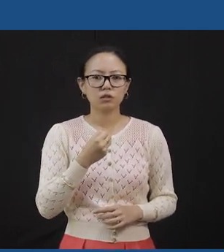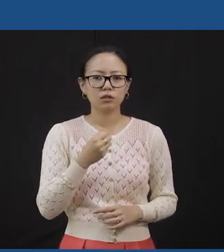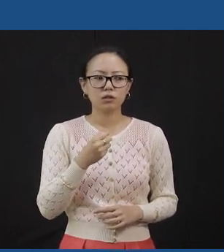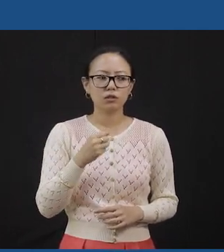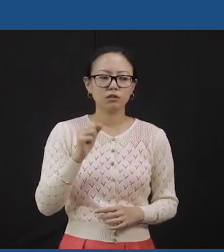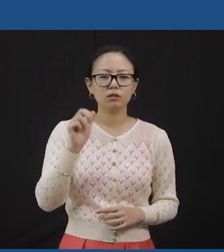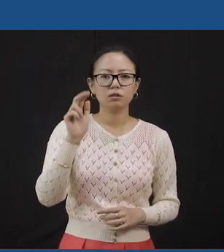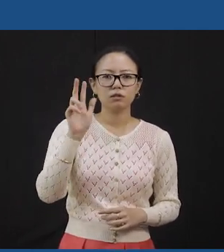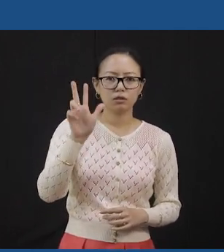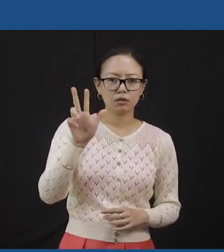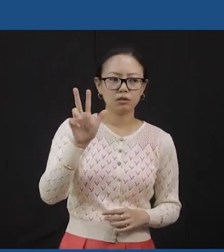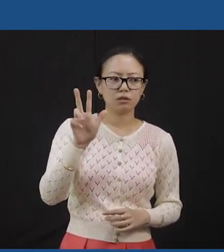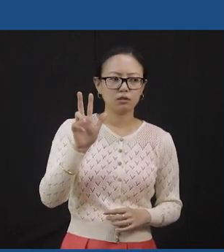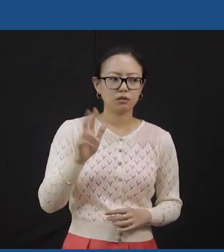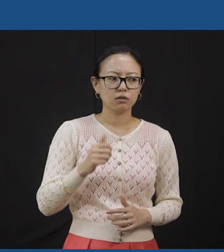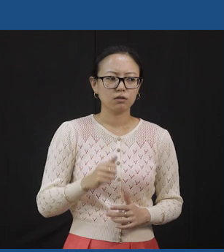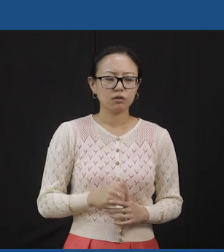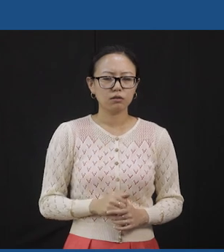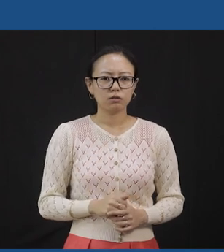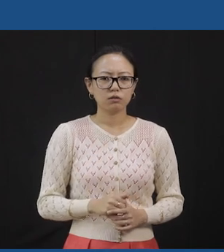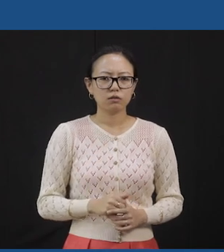8.